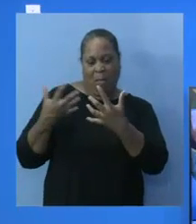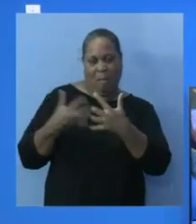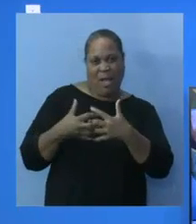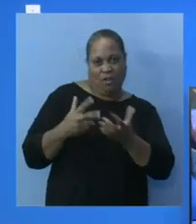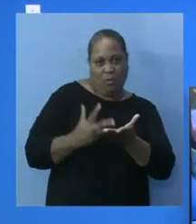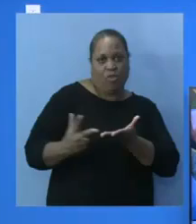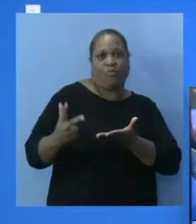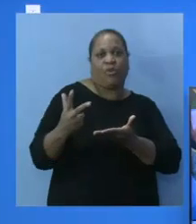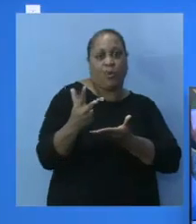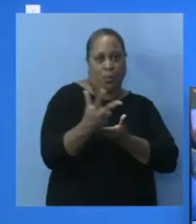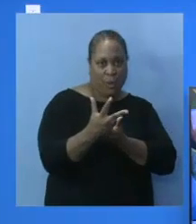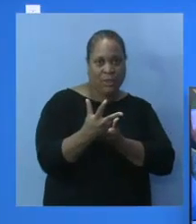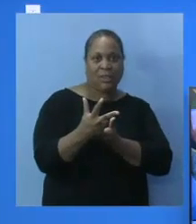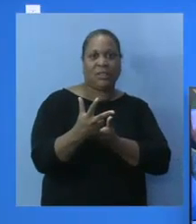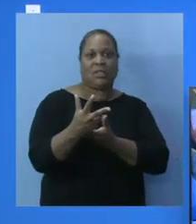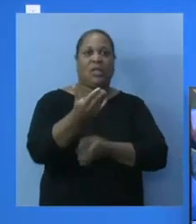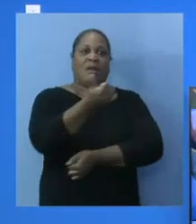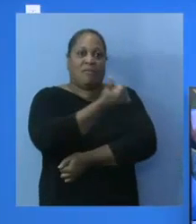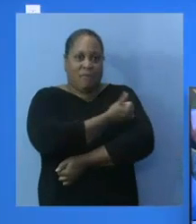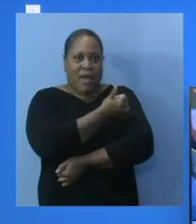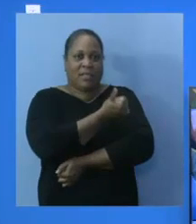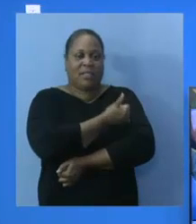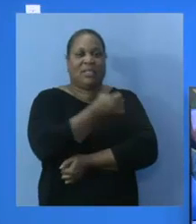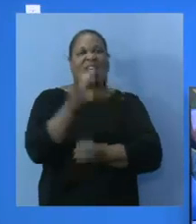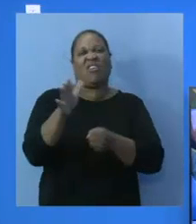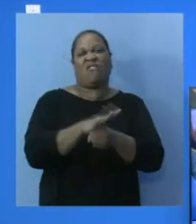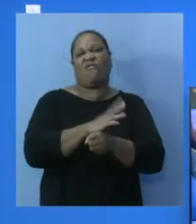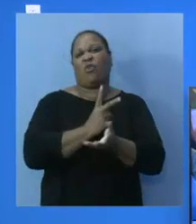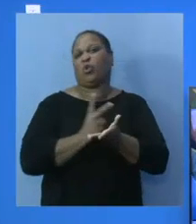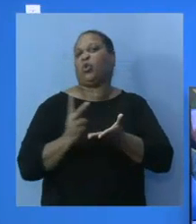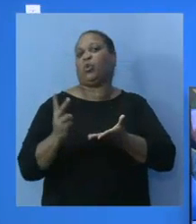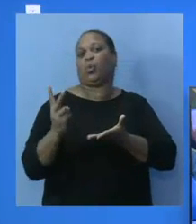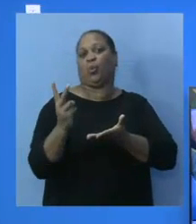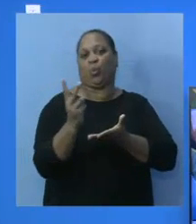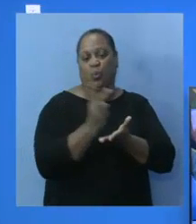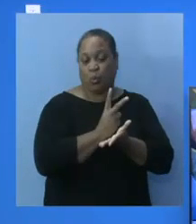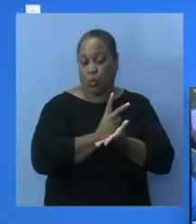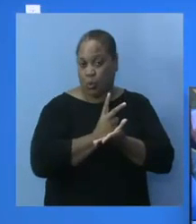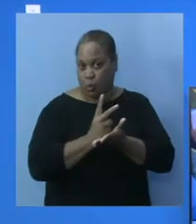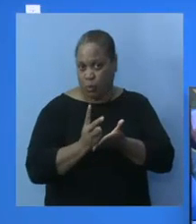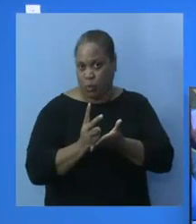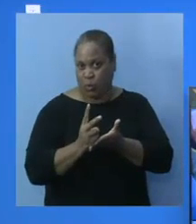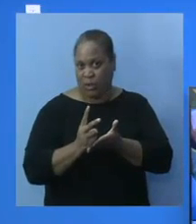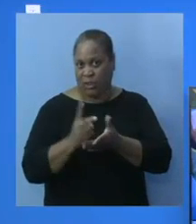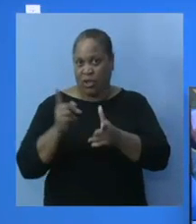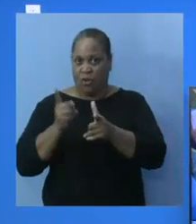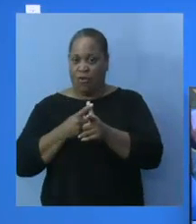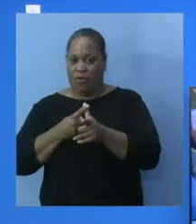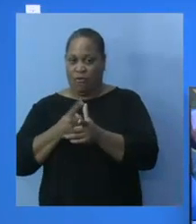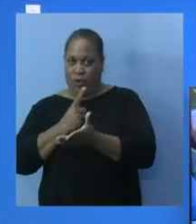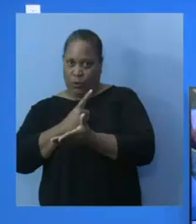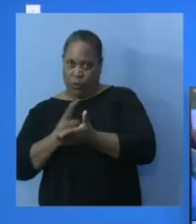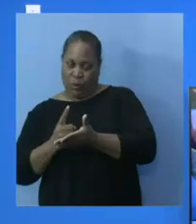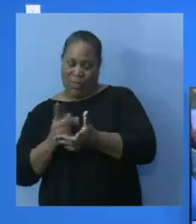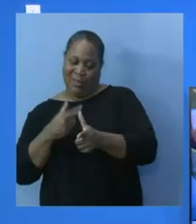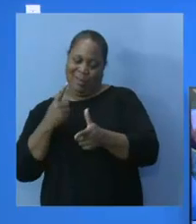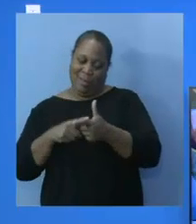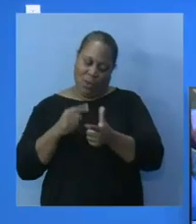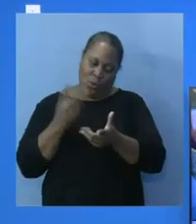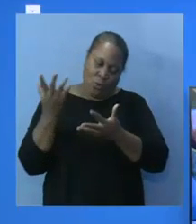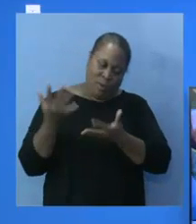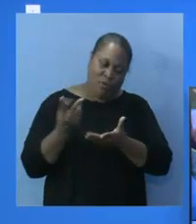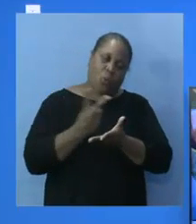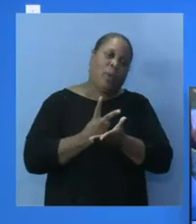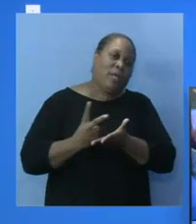weeks afterwards, the vaccine takes a full 2 weeks after your second dose to be effective. So our timeline for the